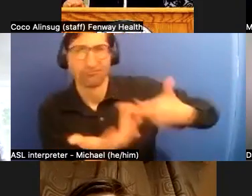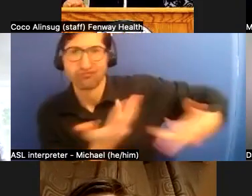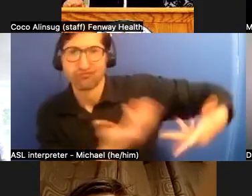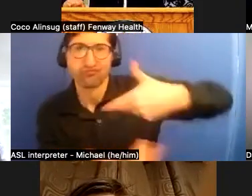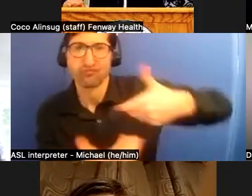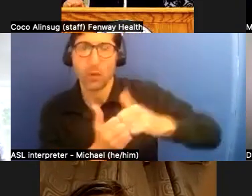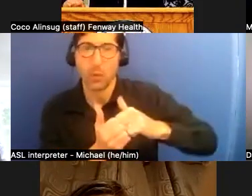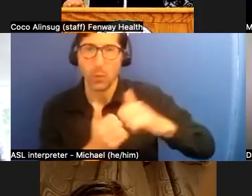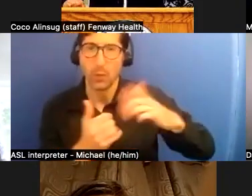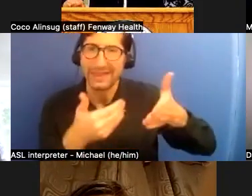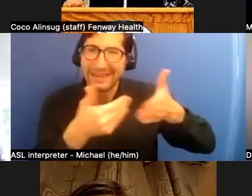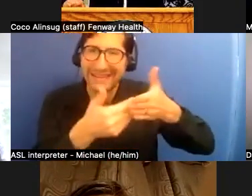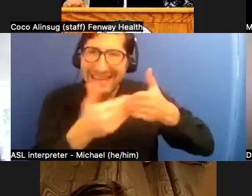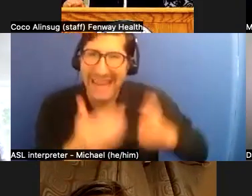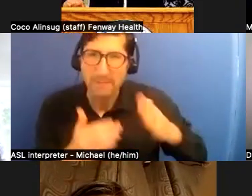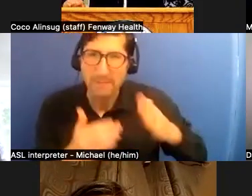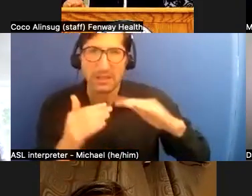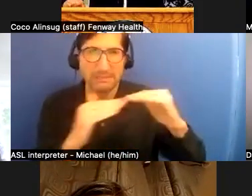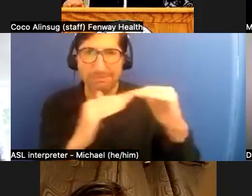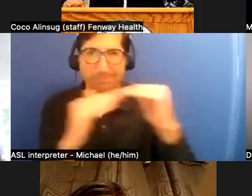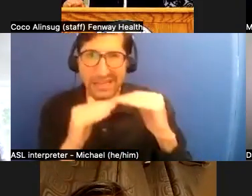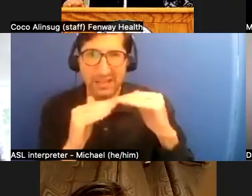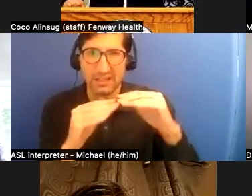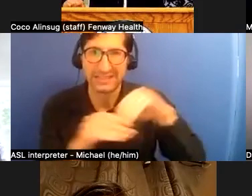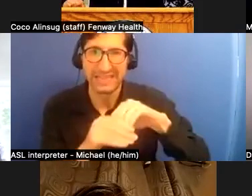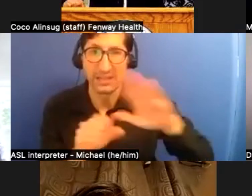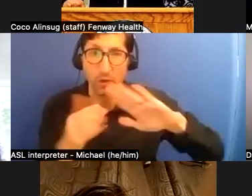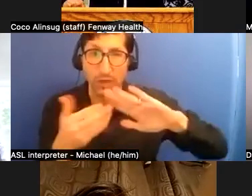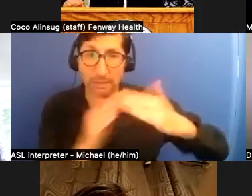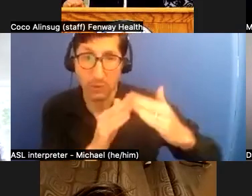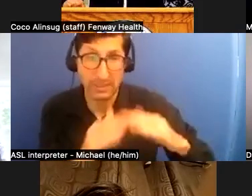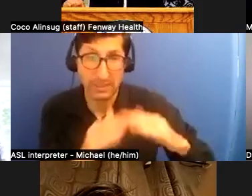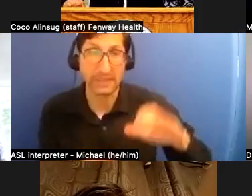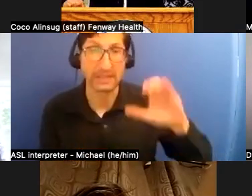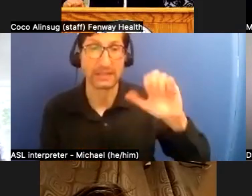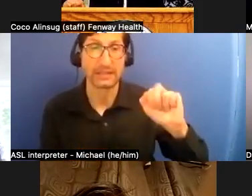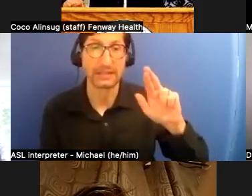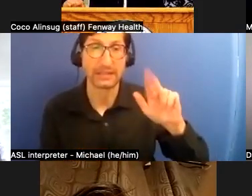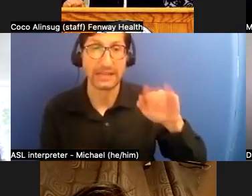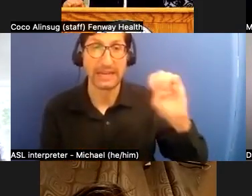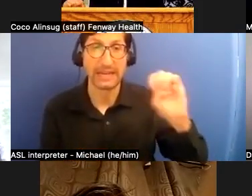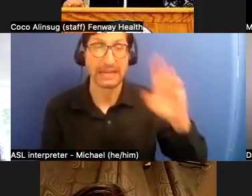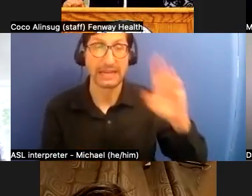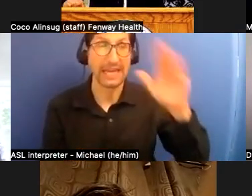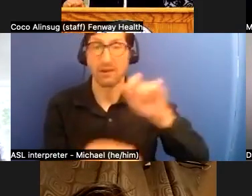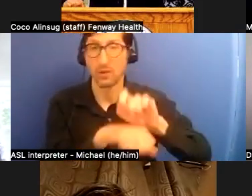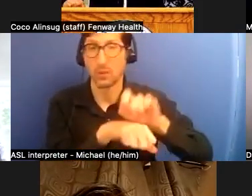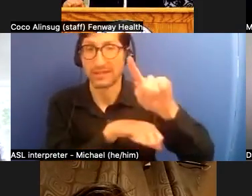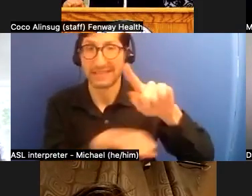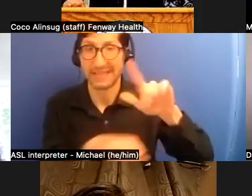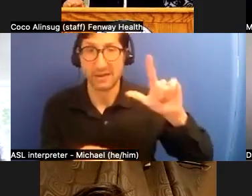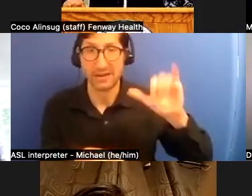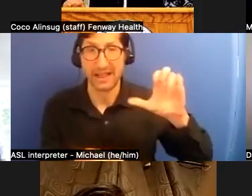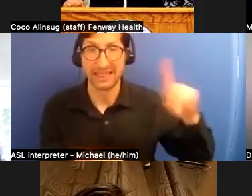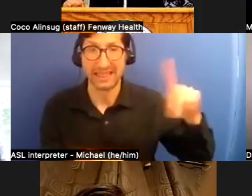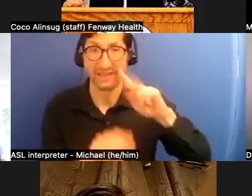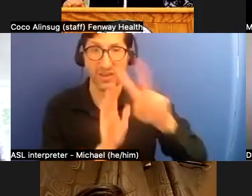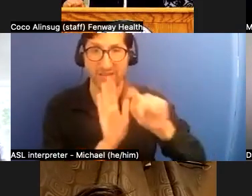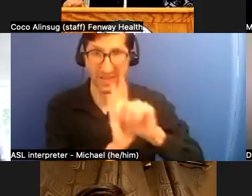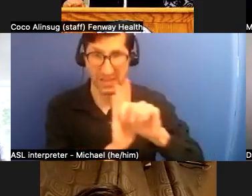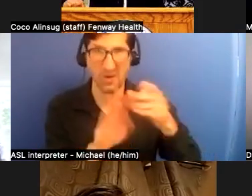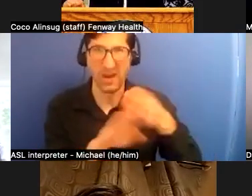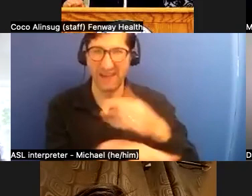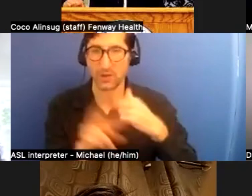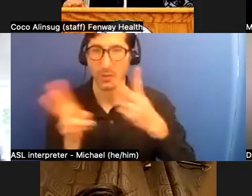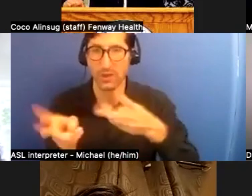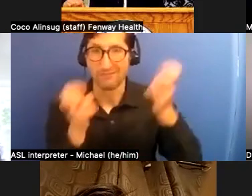community. Carrie mentioned this, we will send out an email with a link to the video once it's online, responses to some more of the questions,